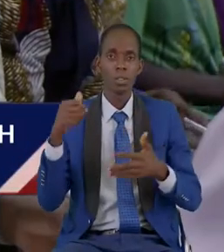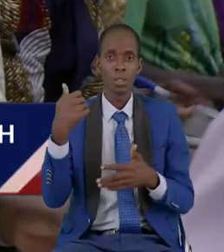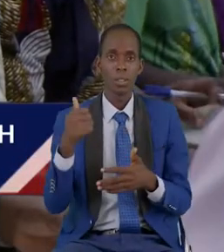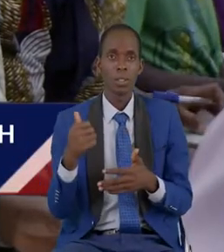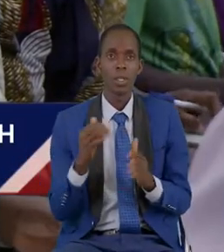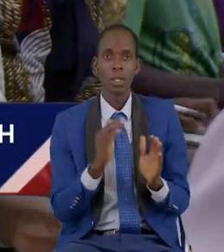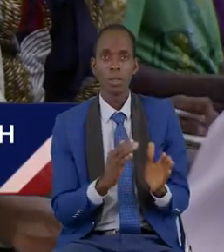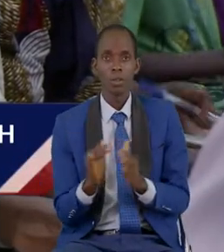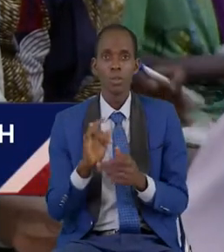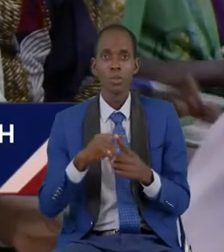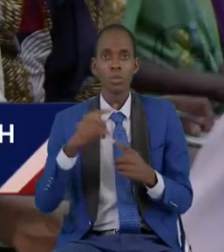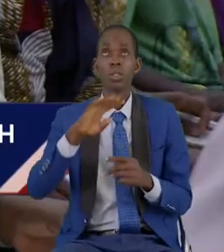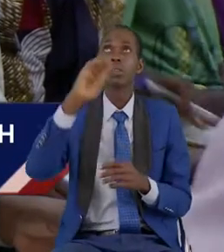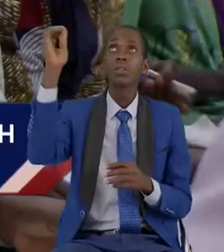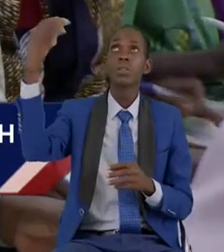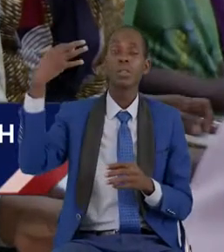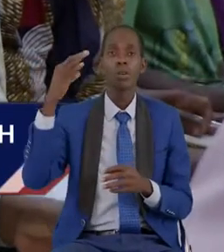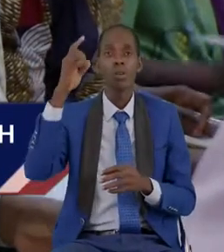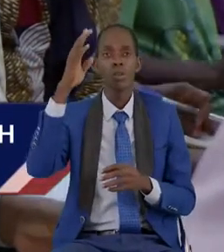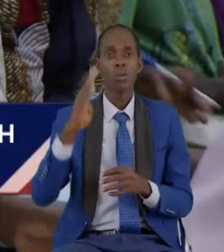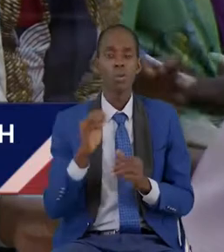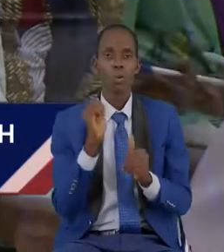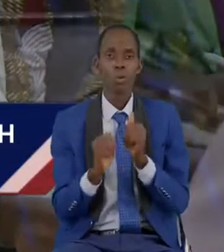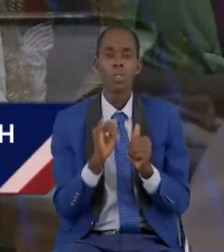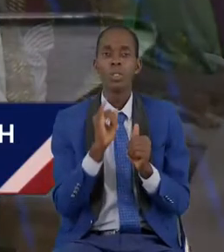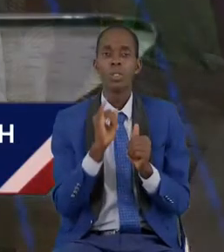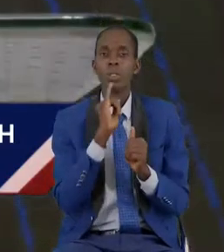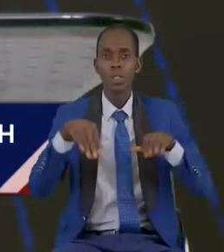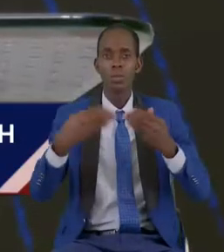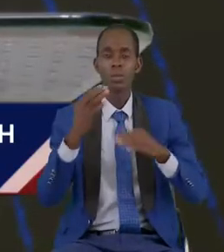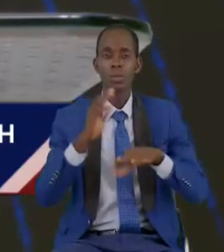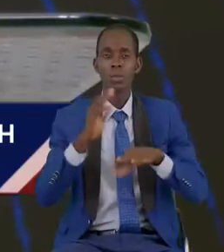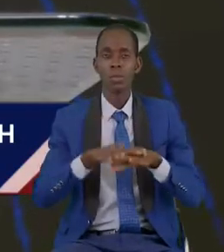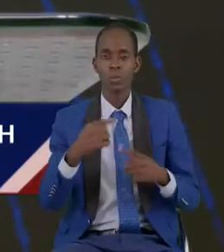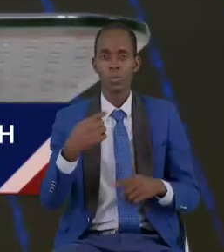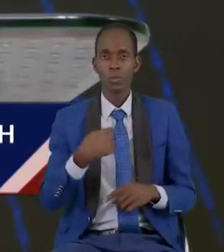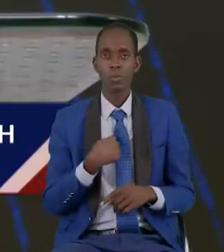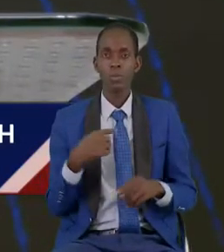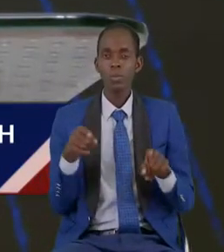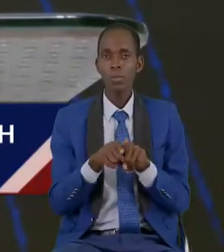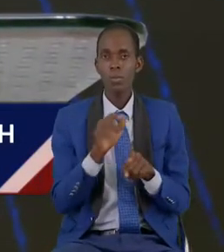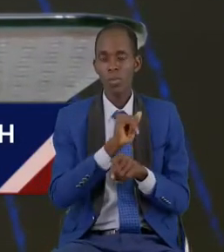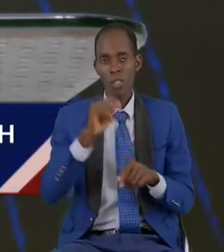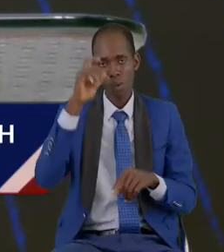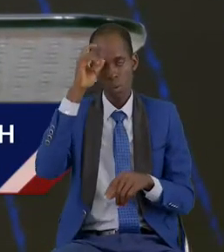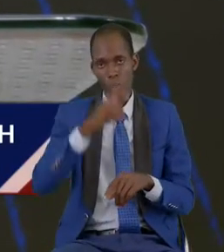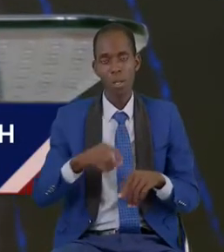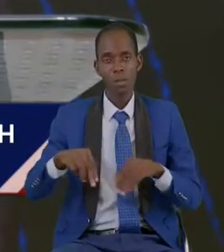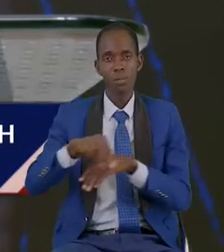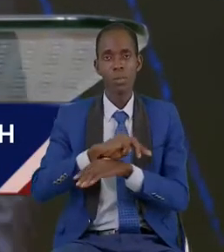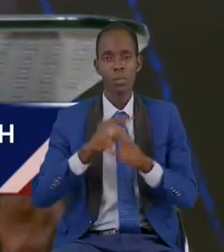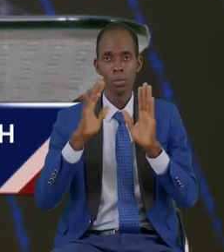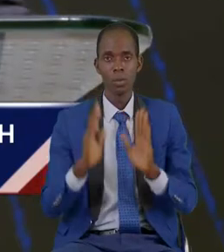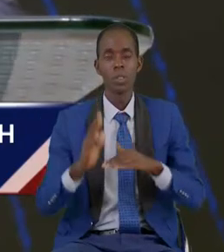grace of God, which is given unto me as a wise master builder, I